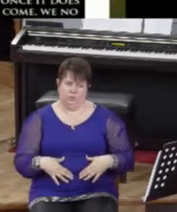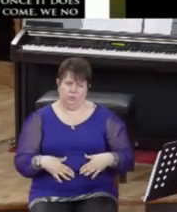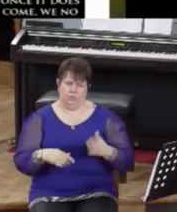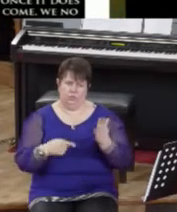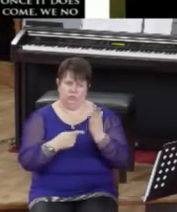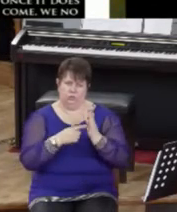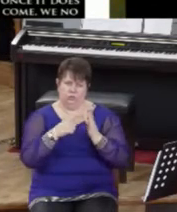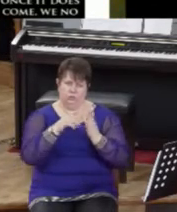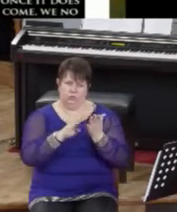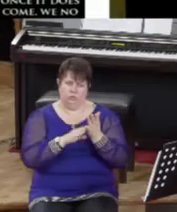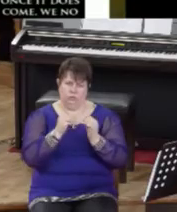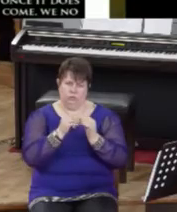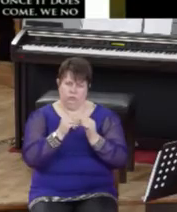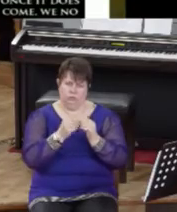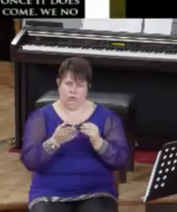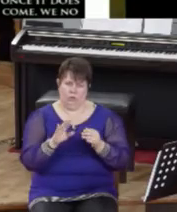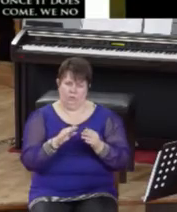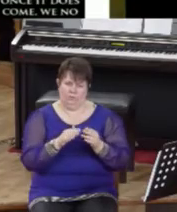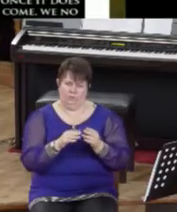of the soul.